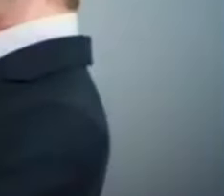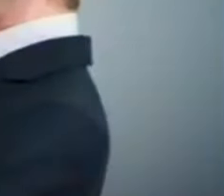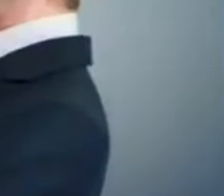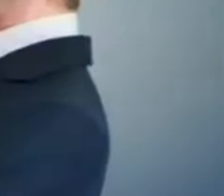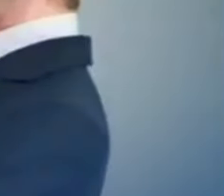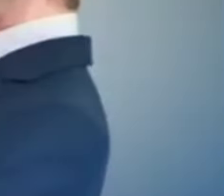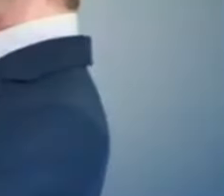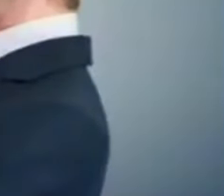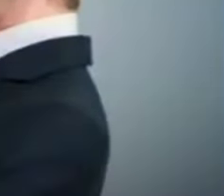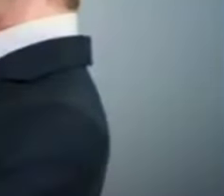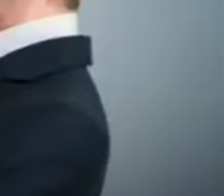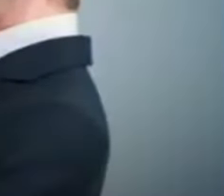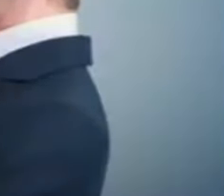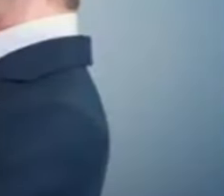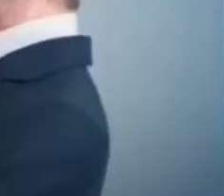There's a light in your